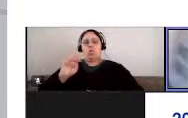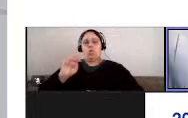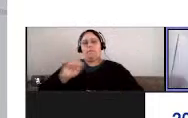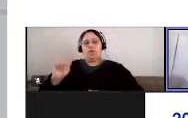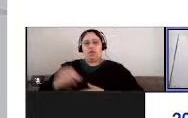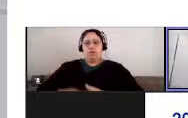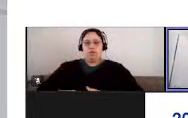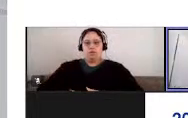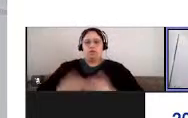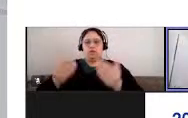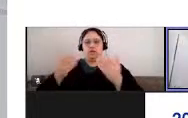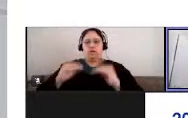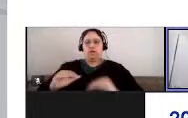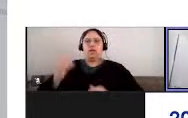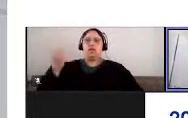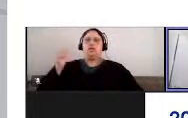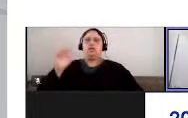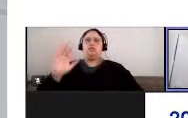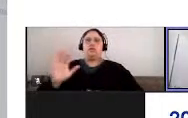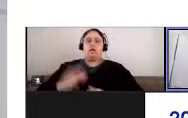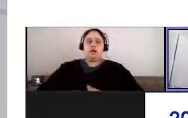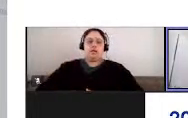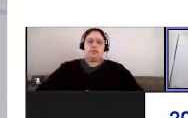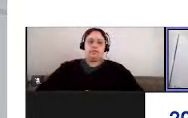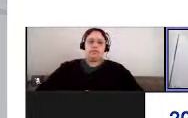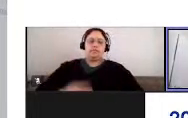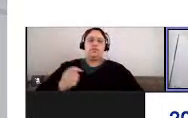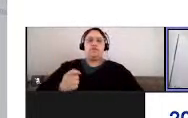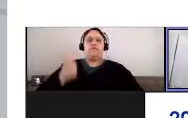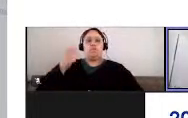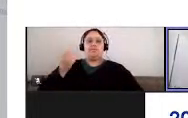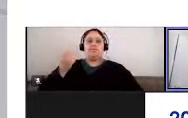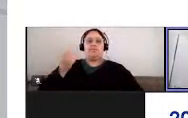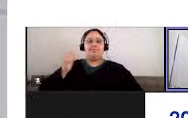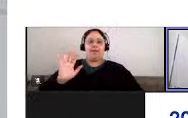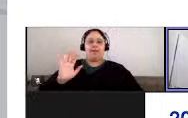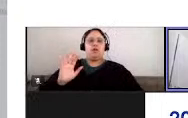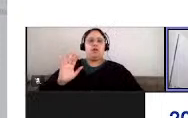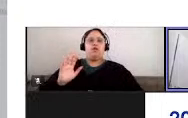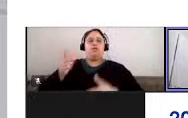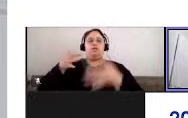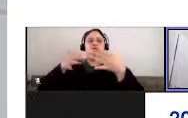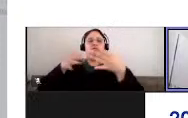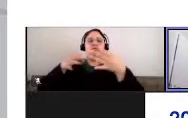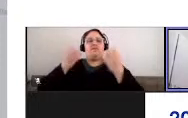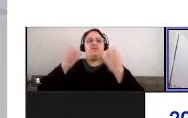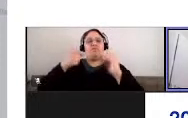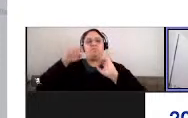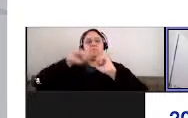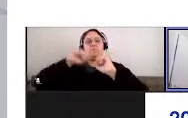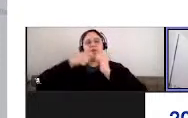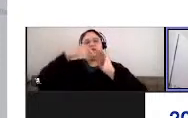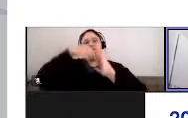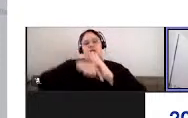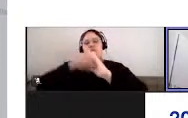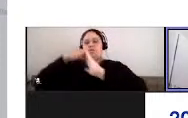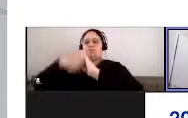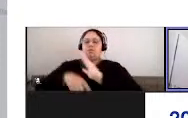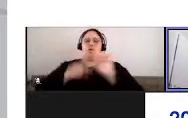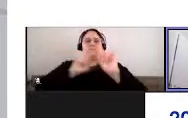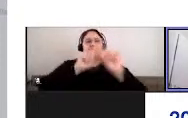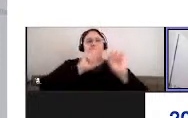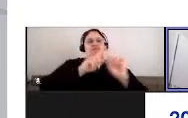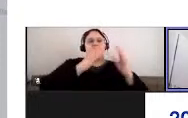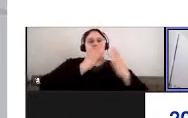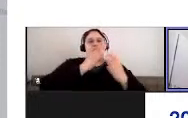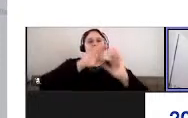318.80 million. The next slide, and just a few slides, this breaks the information down into our different programs.